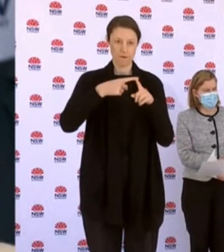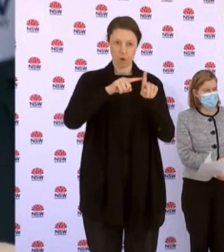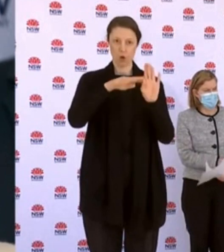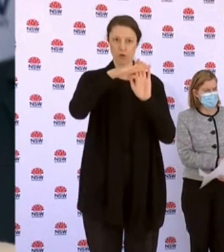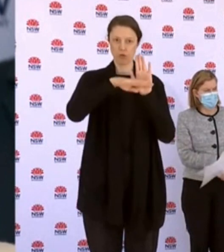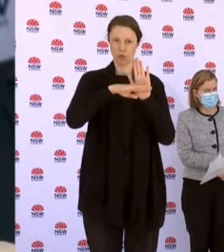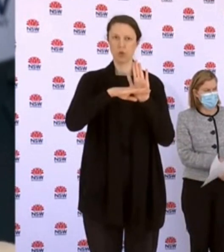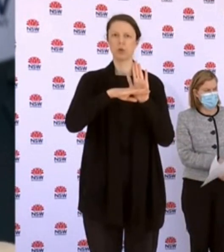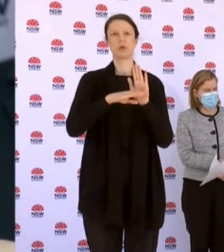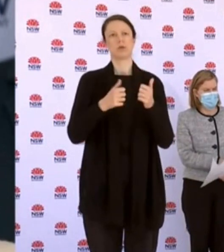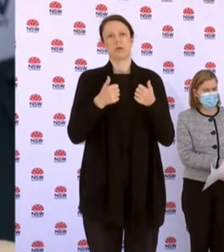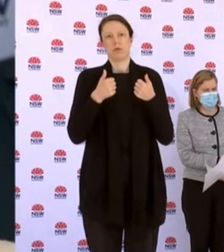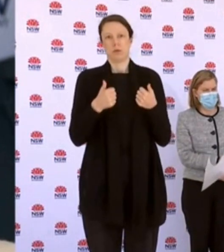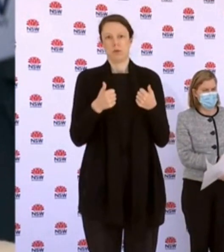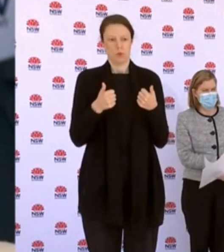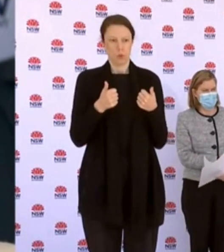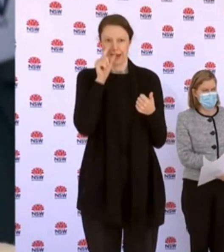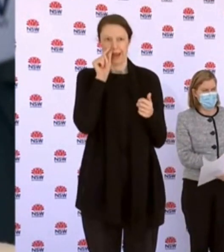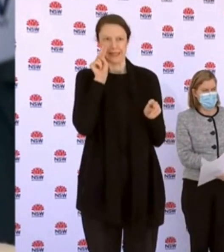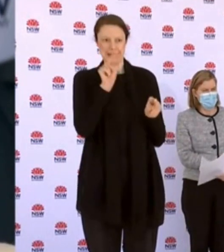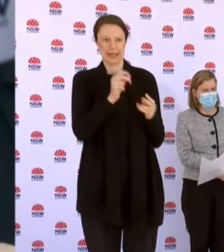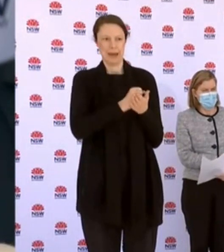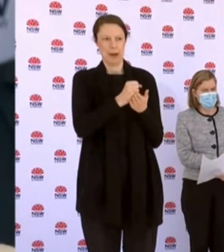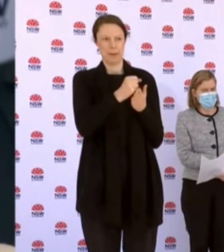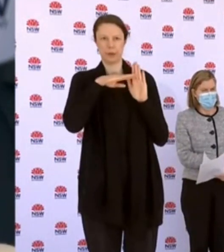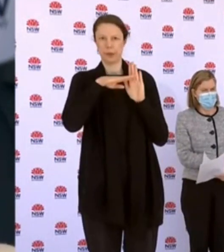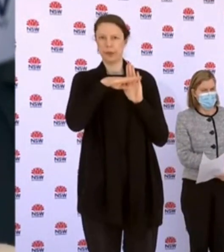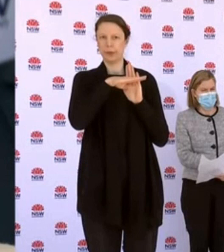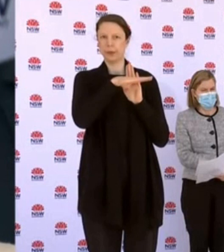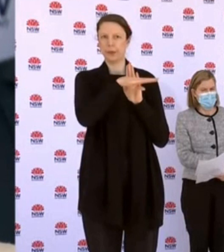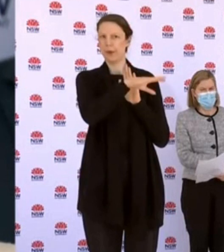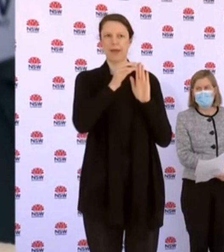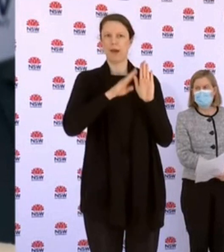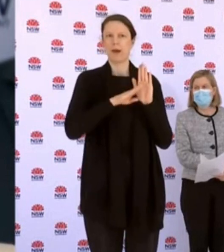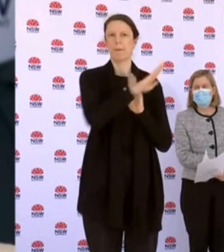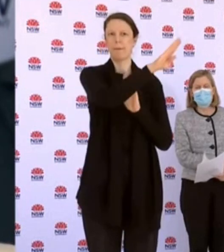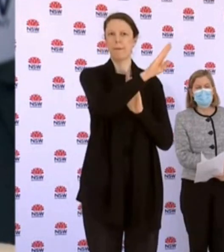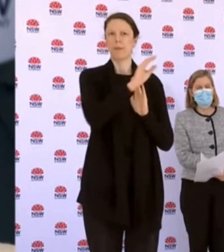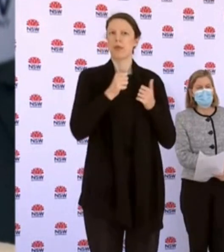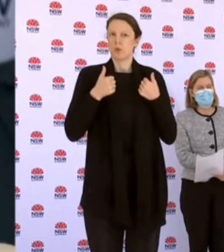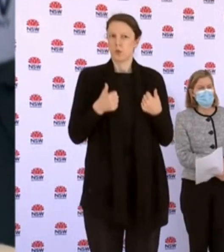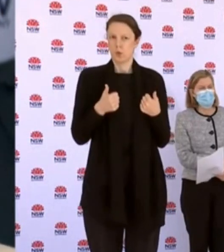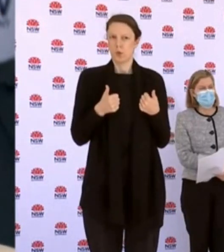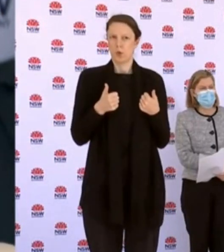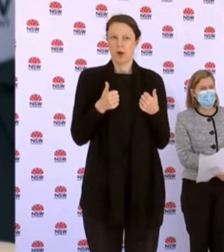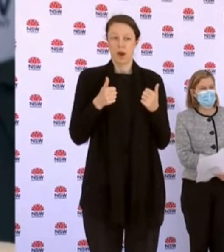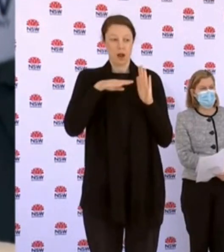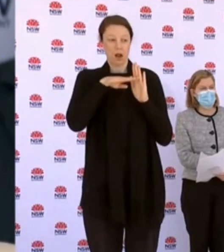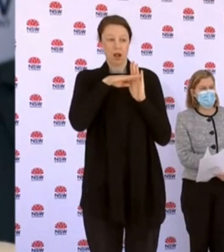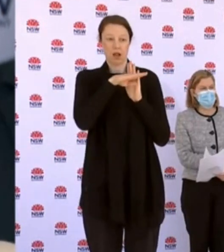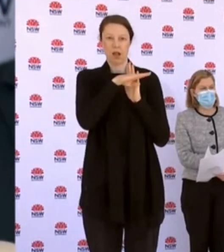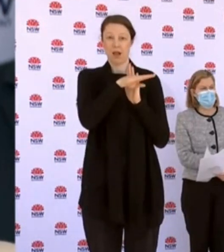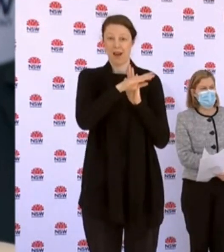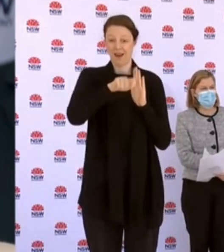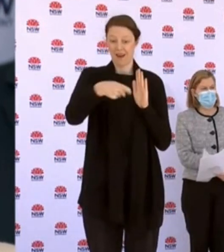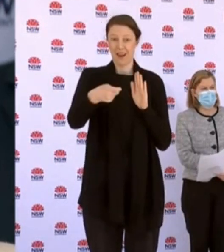to see a drop in the numbers of people infectious in the community. We are seeing a level of stabilisation, but we need